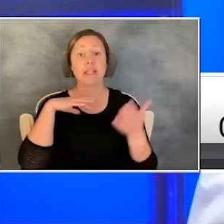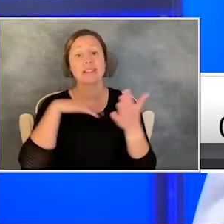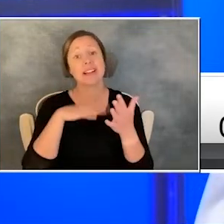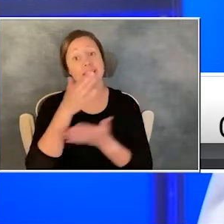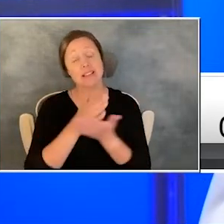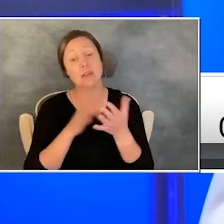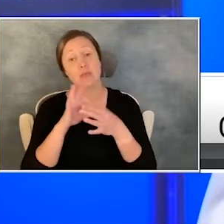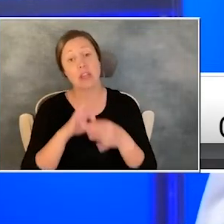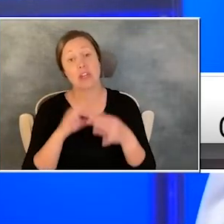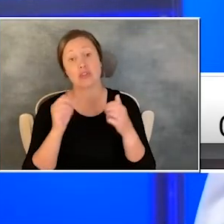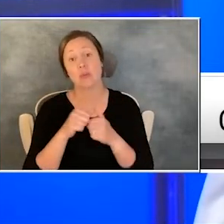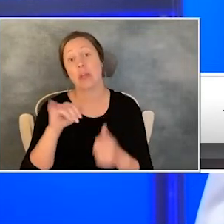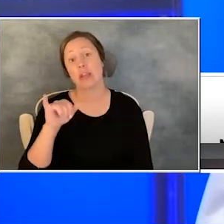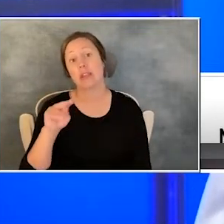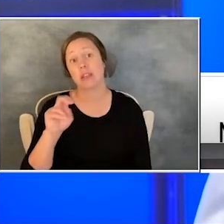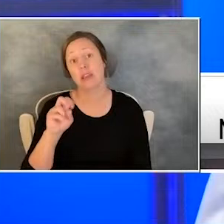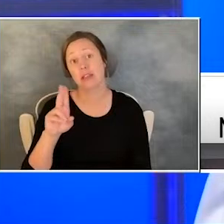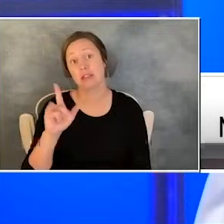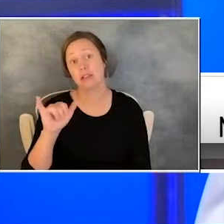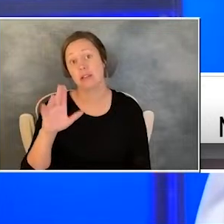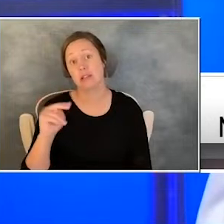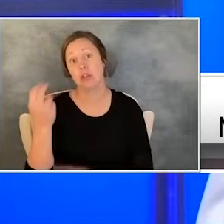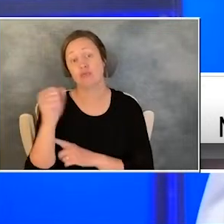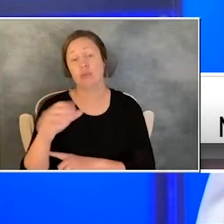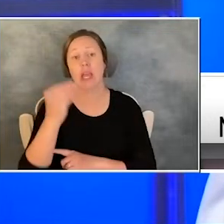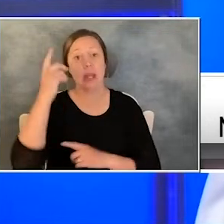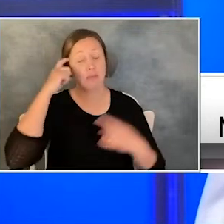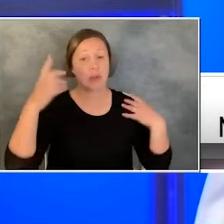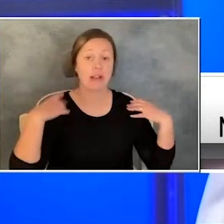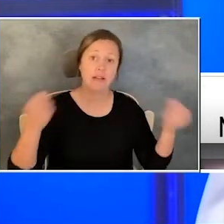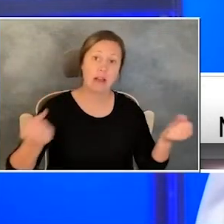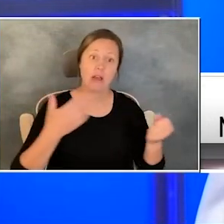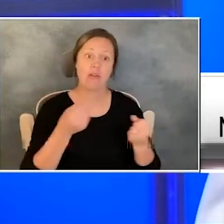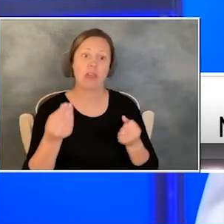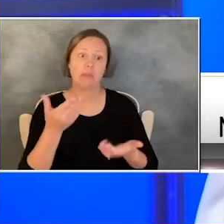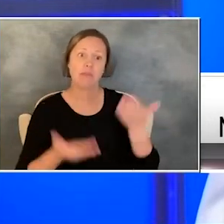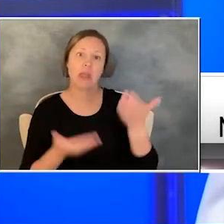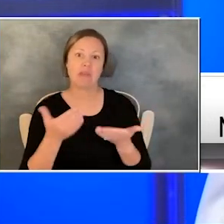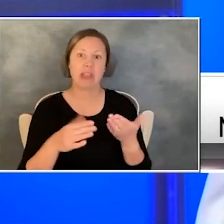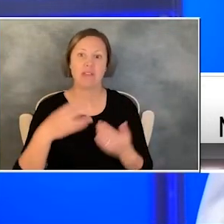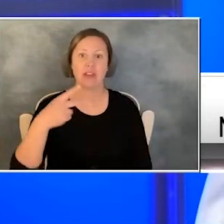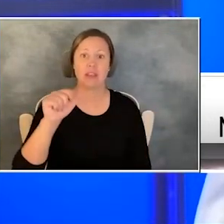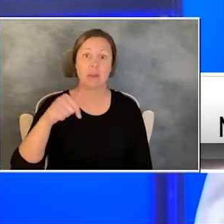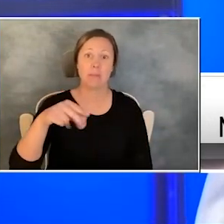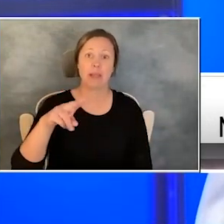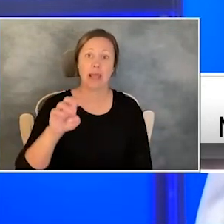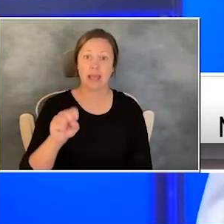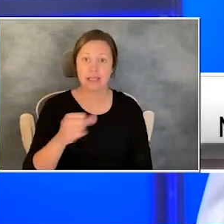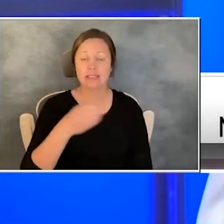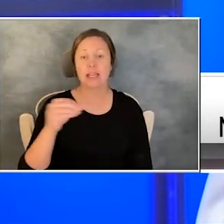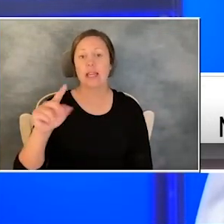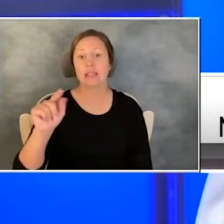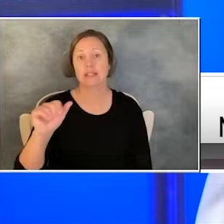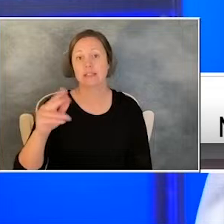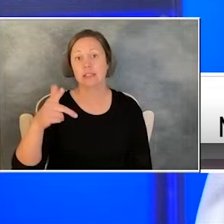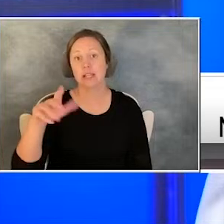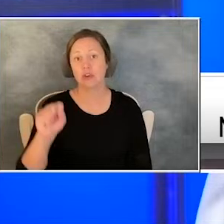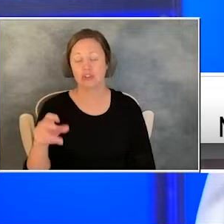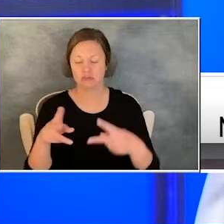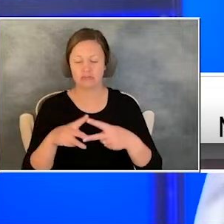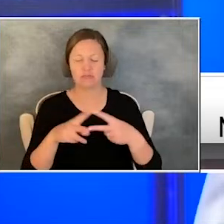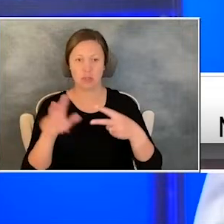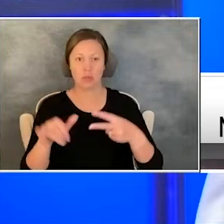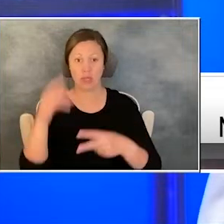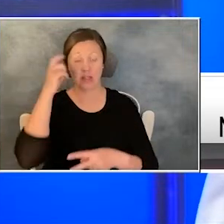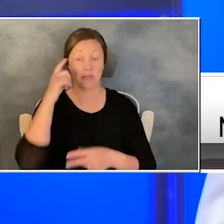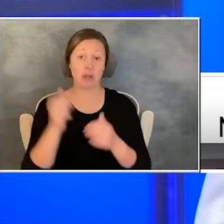insulin resistance and brain health, and maybe even the plaques and tangles in the brain of Alzheimer's disease. And so we have a long way to go to